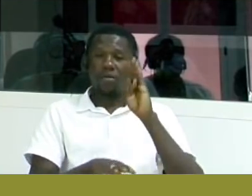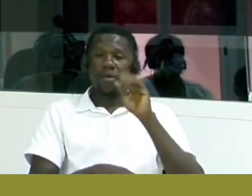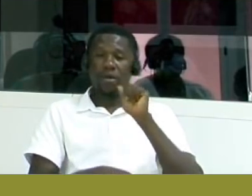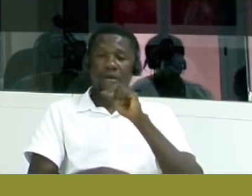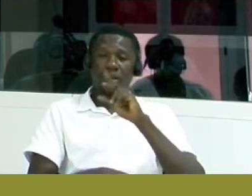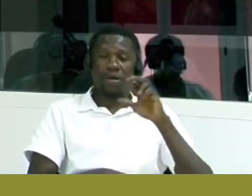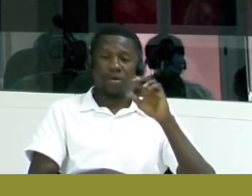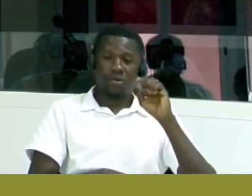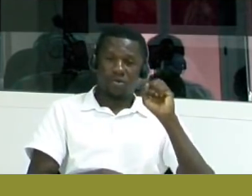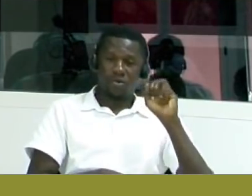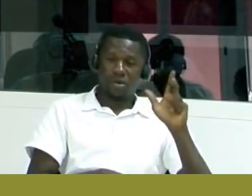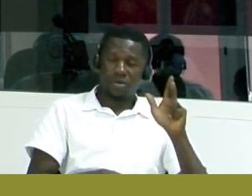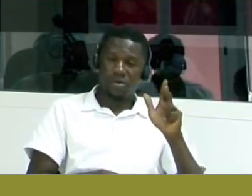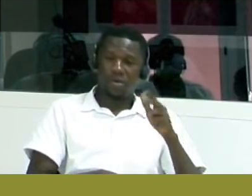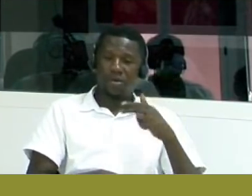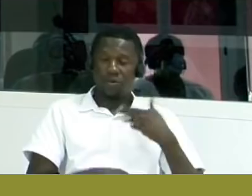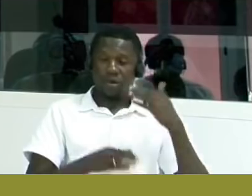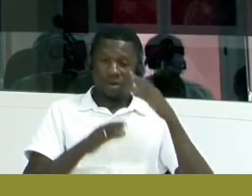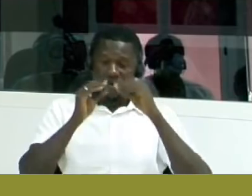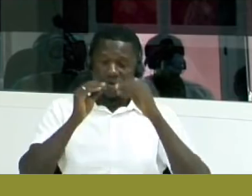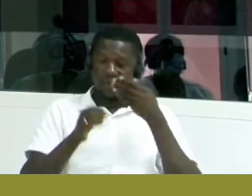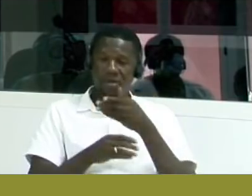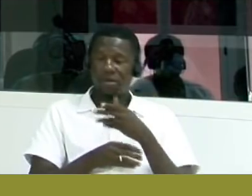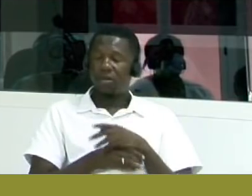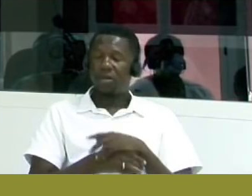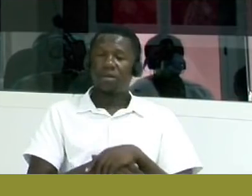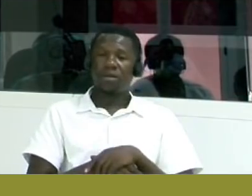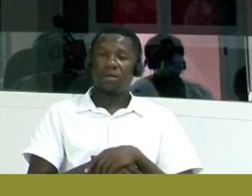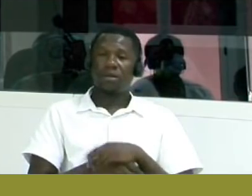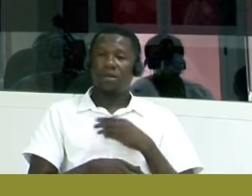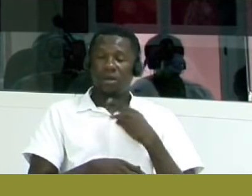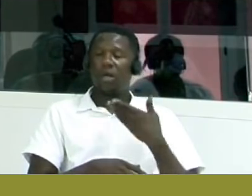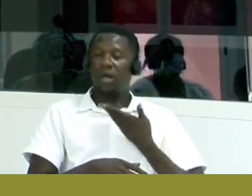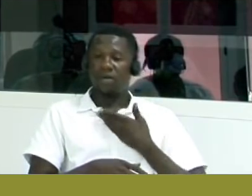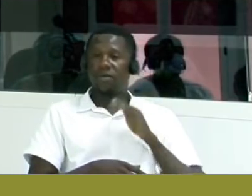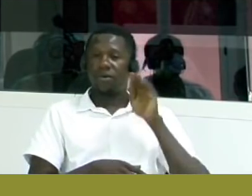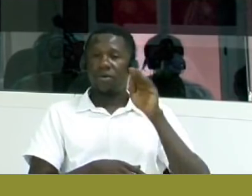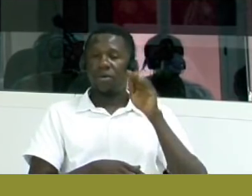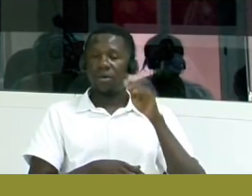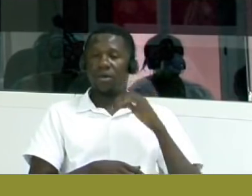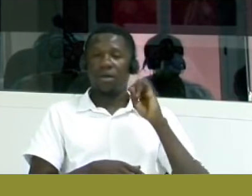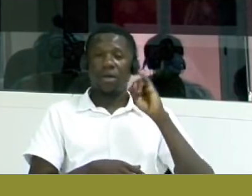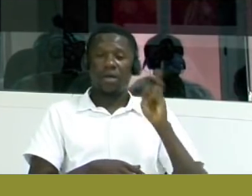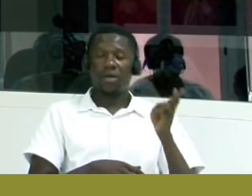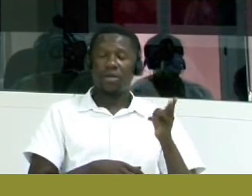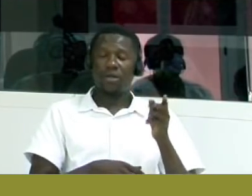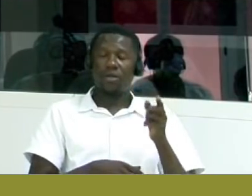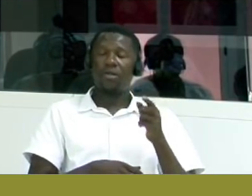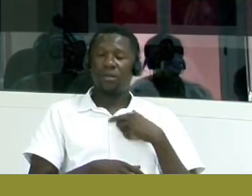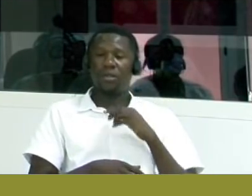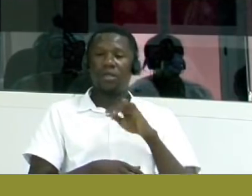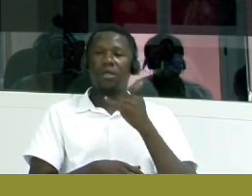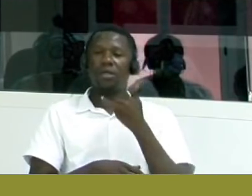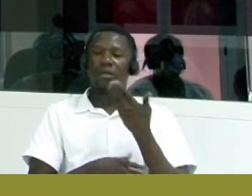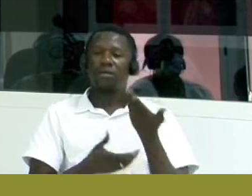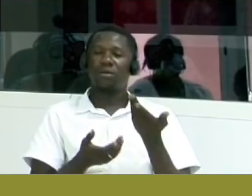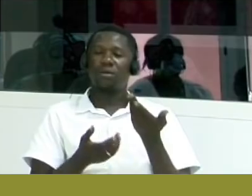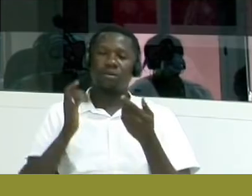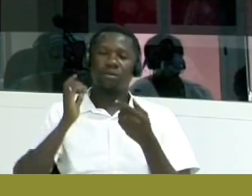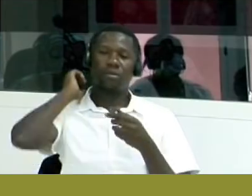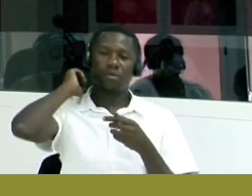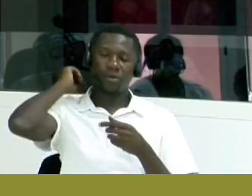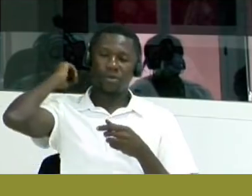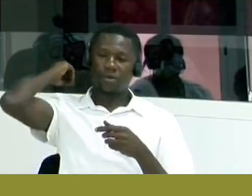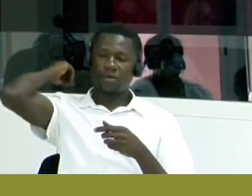Barrow, I was in the office, fortunately. And then I got a call. IG, I said, yes, please. That